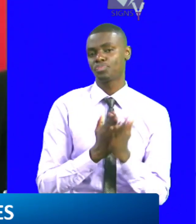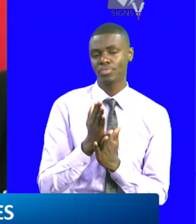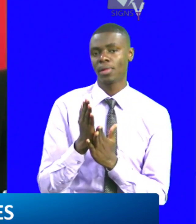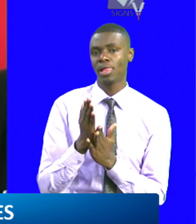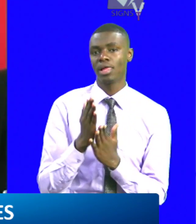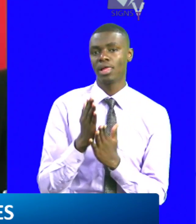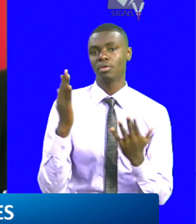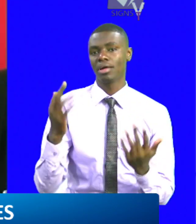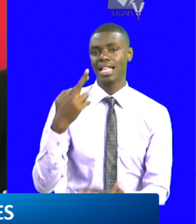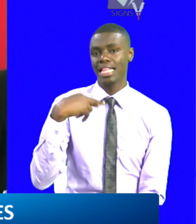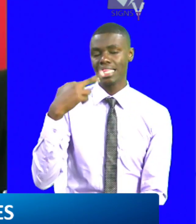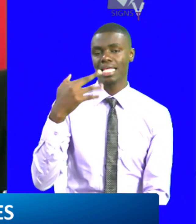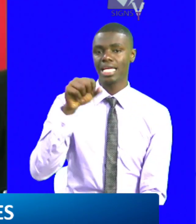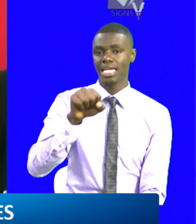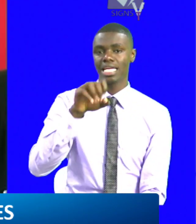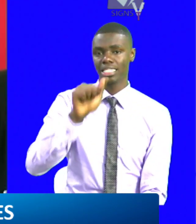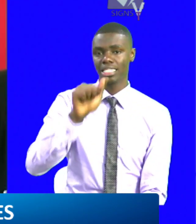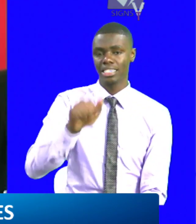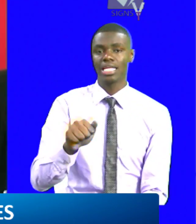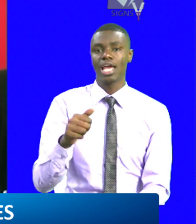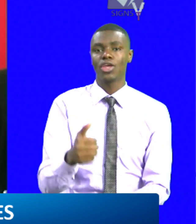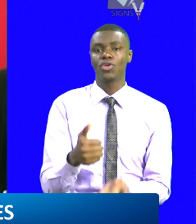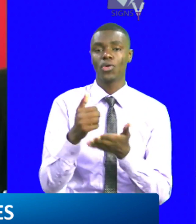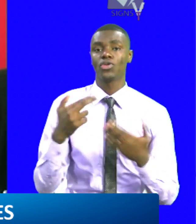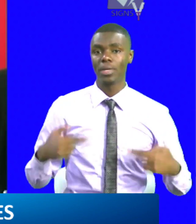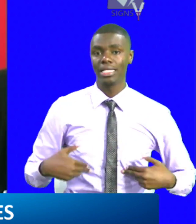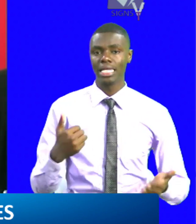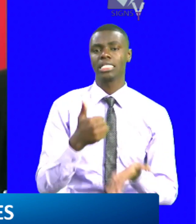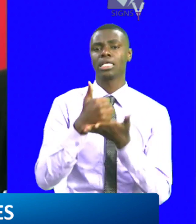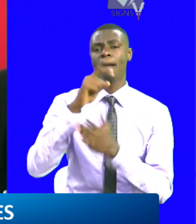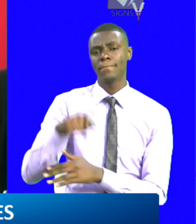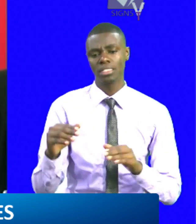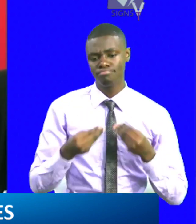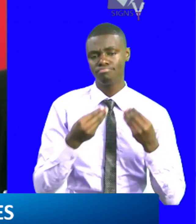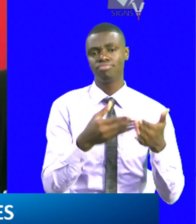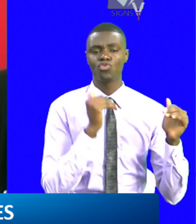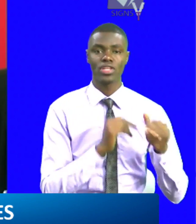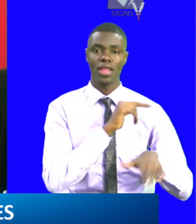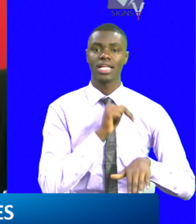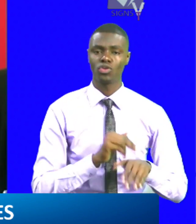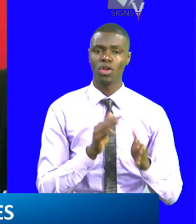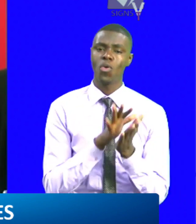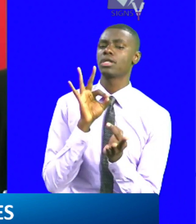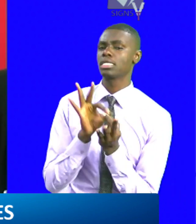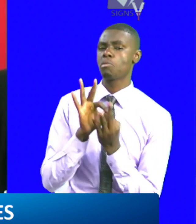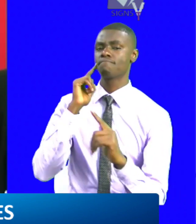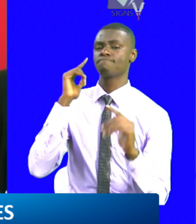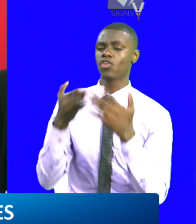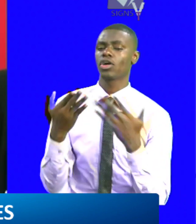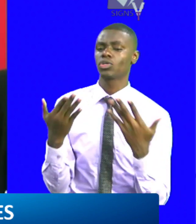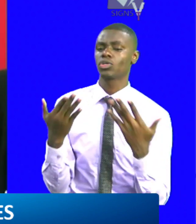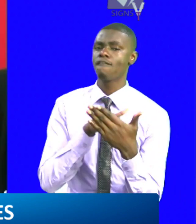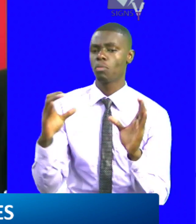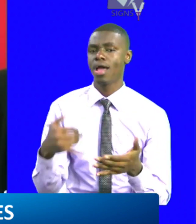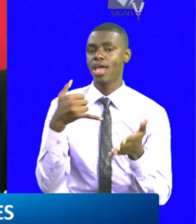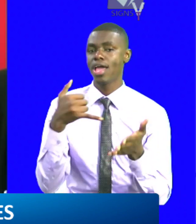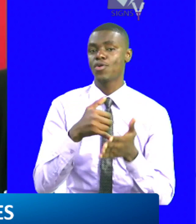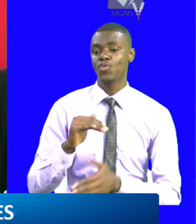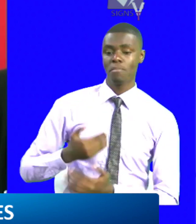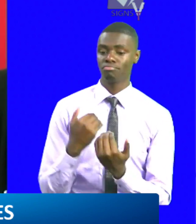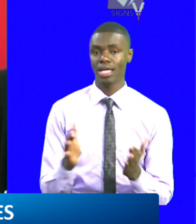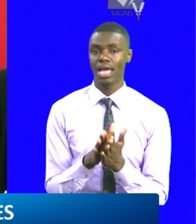of civilians, stops loss of life, destruction of property and critical infrastructure, and enables the